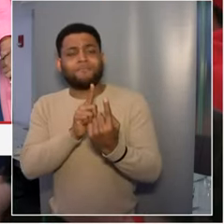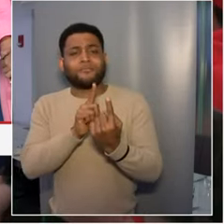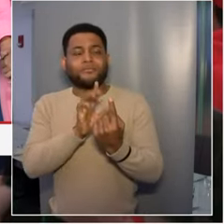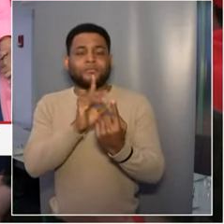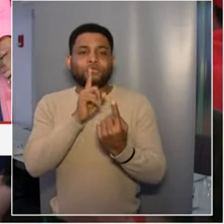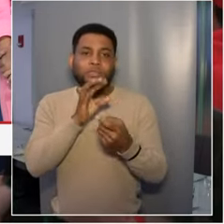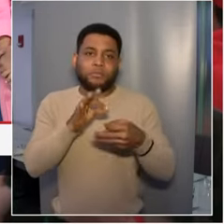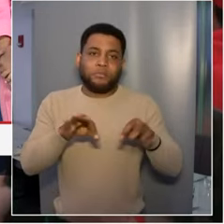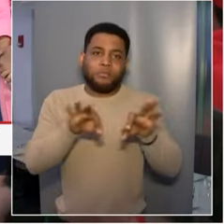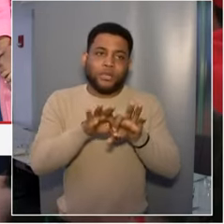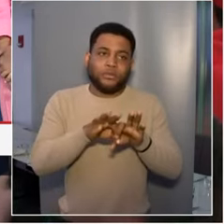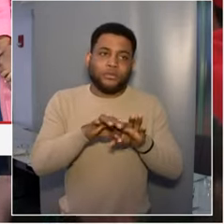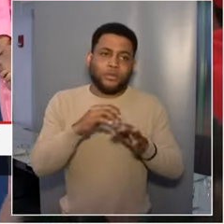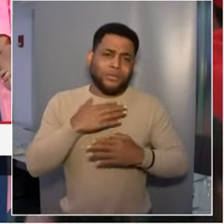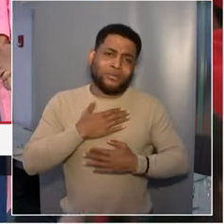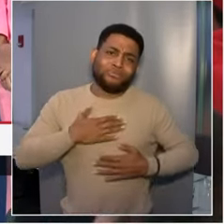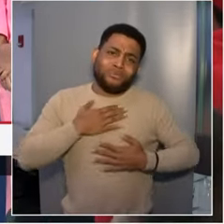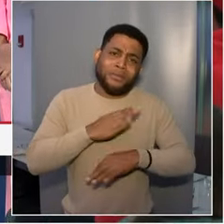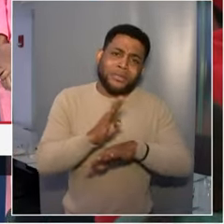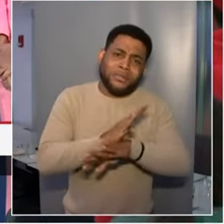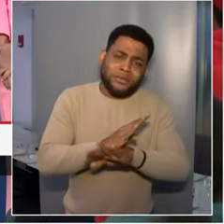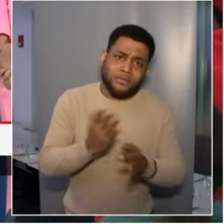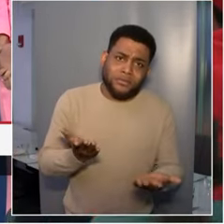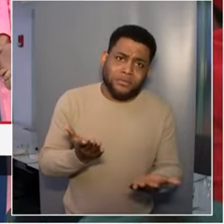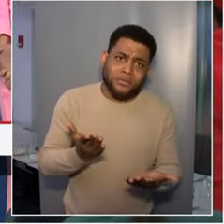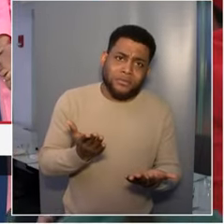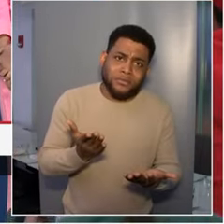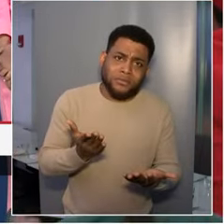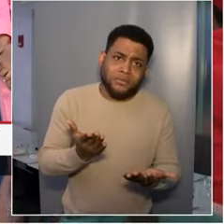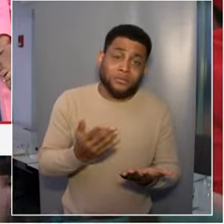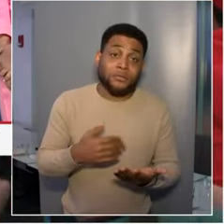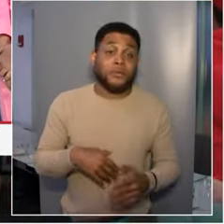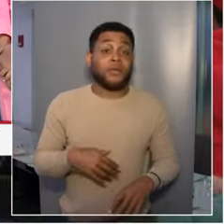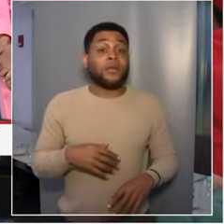business. And, this